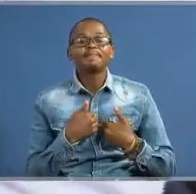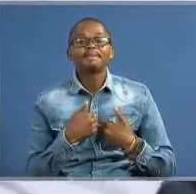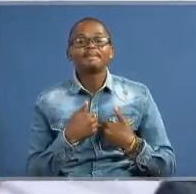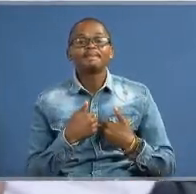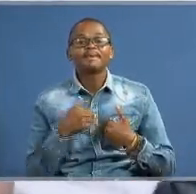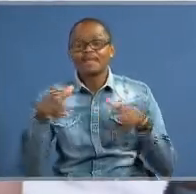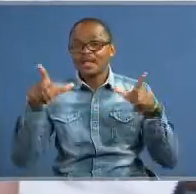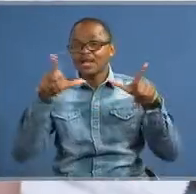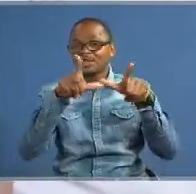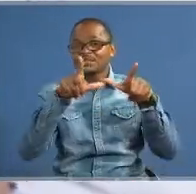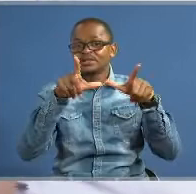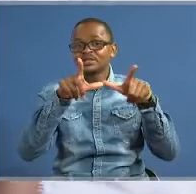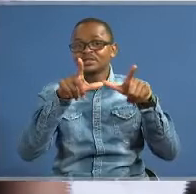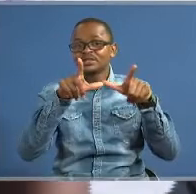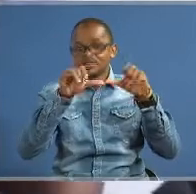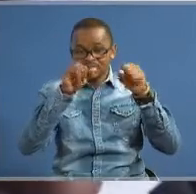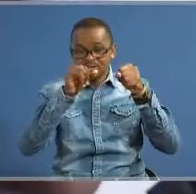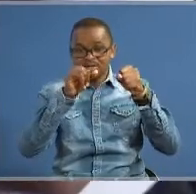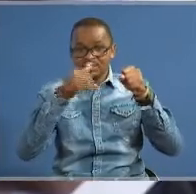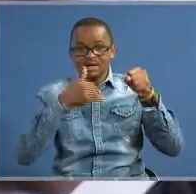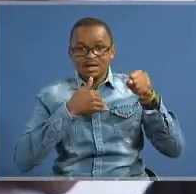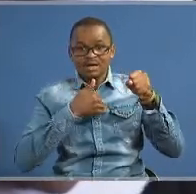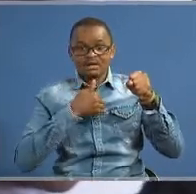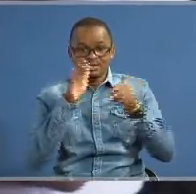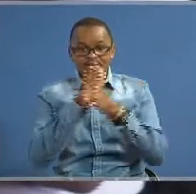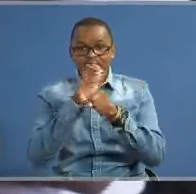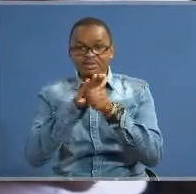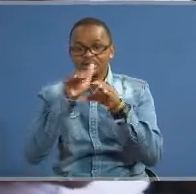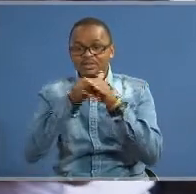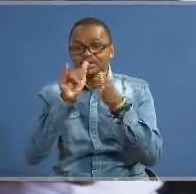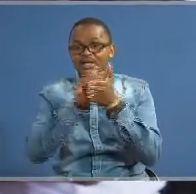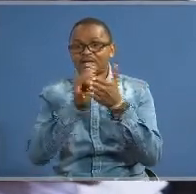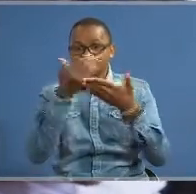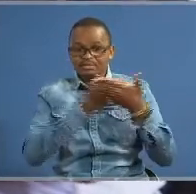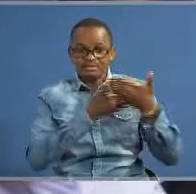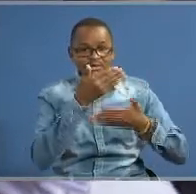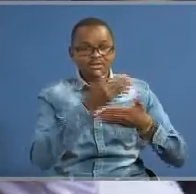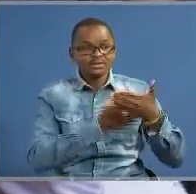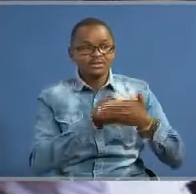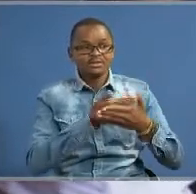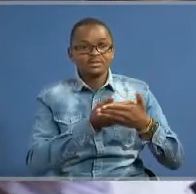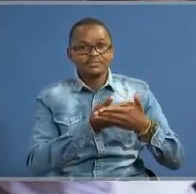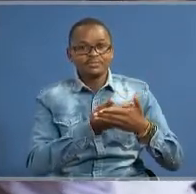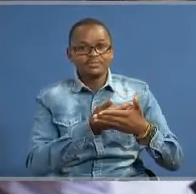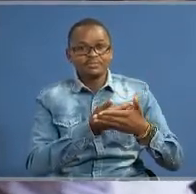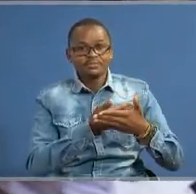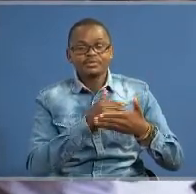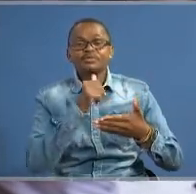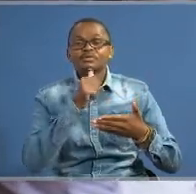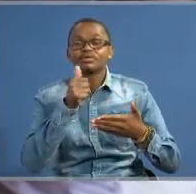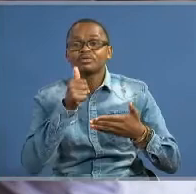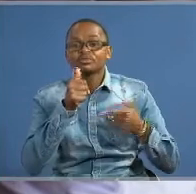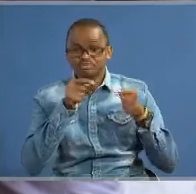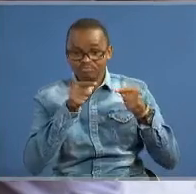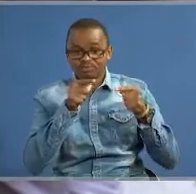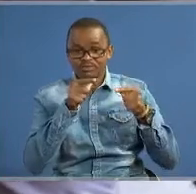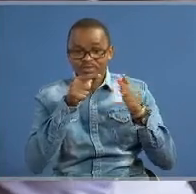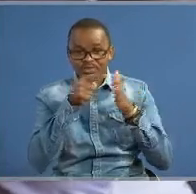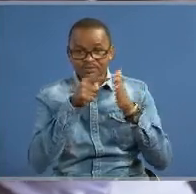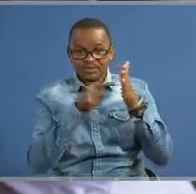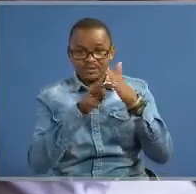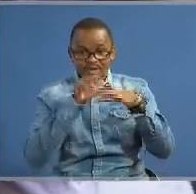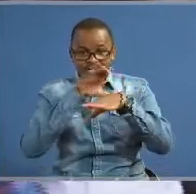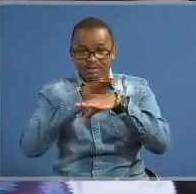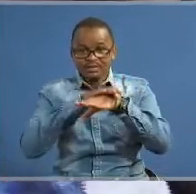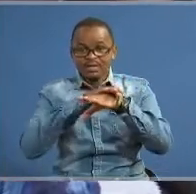the license, yet you're not too much in that business, you know. You're not that at that point of getting